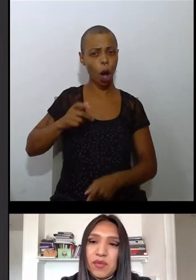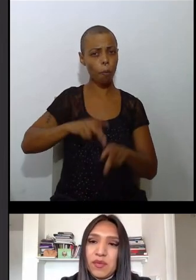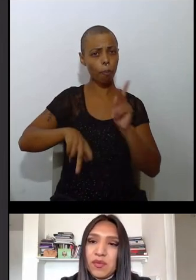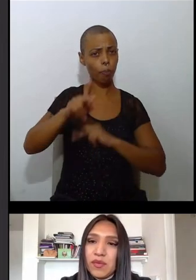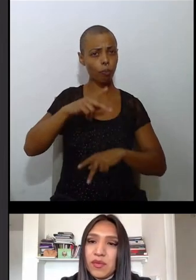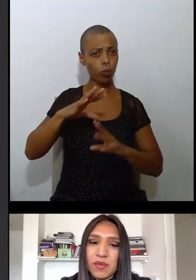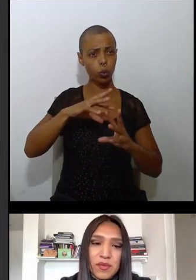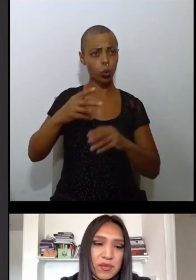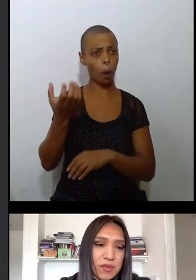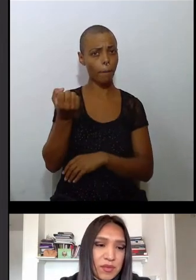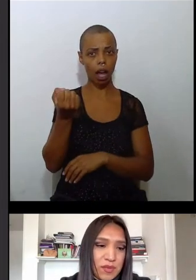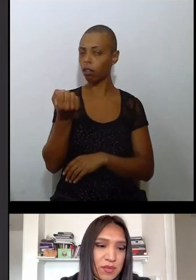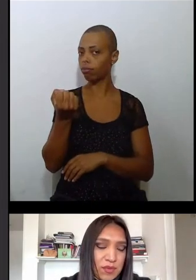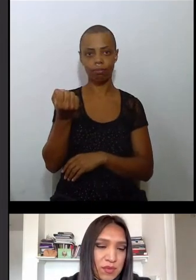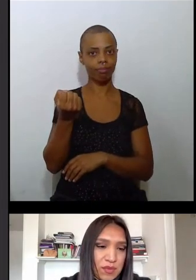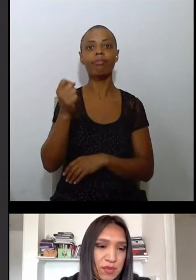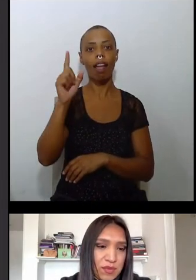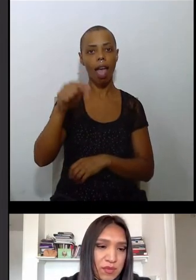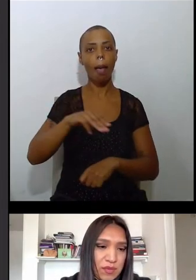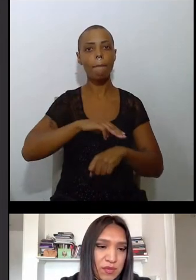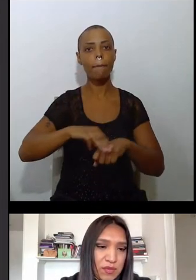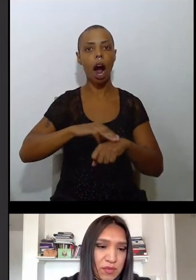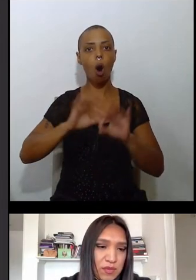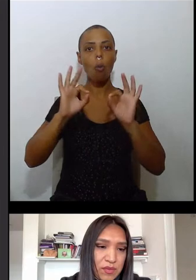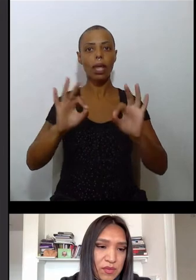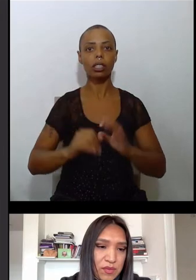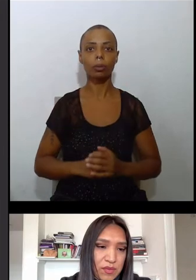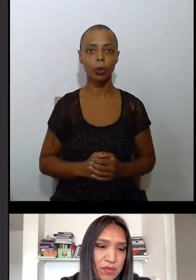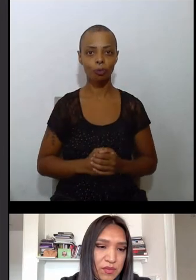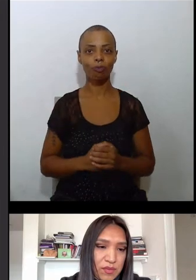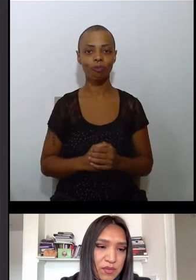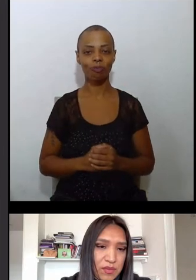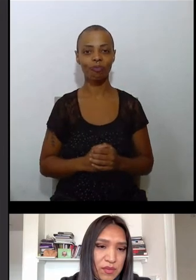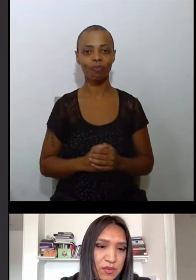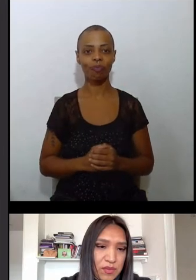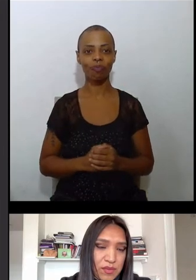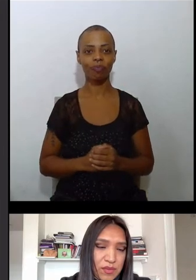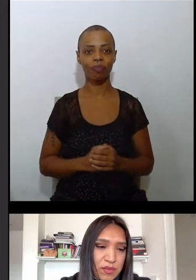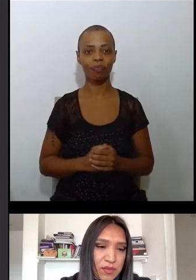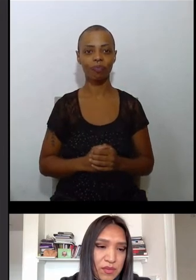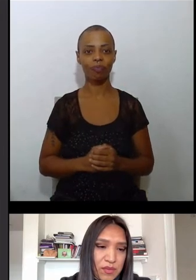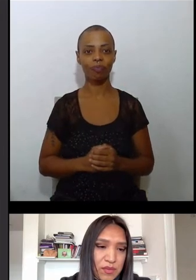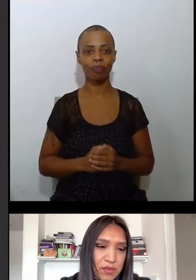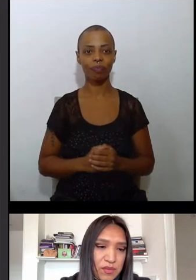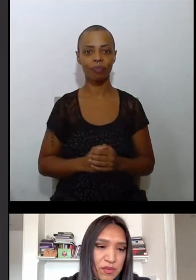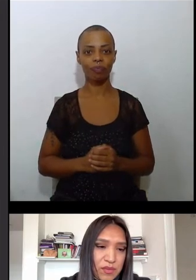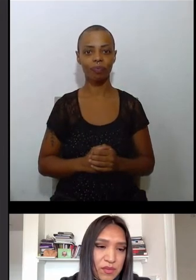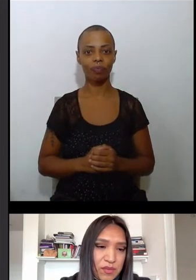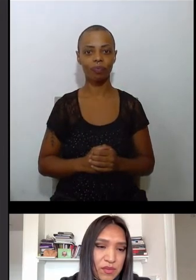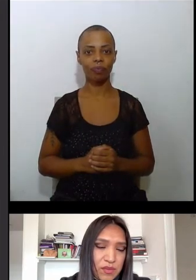Argentina is not white it is brown and with that I conclude my presentation